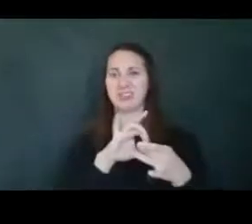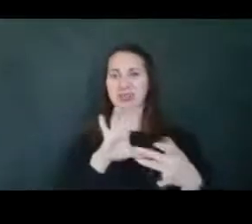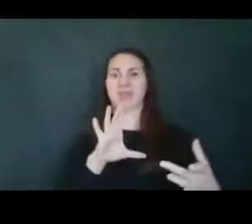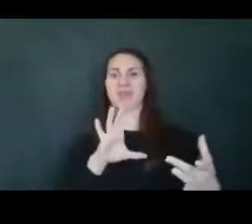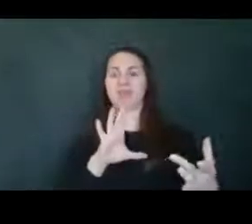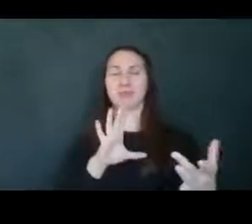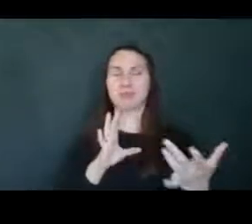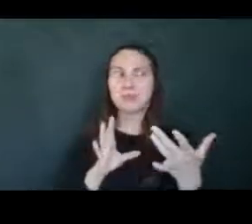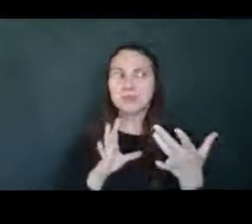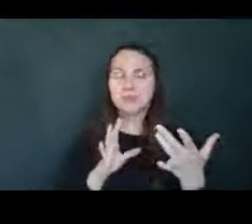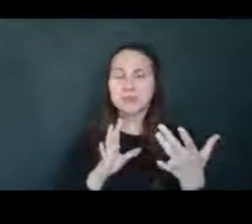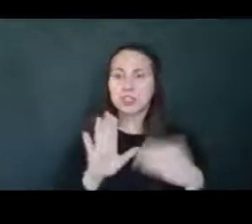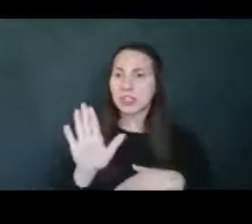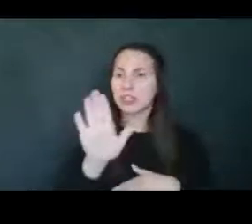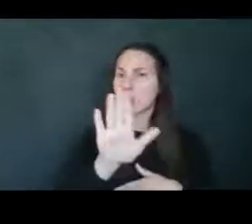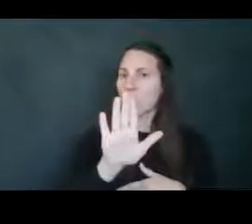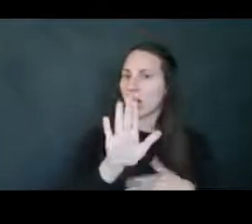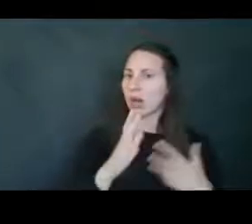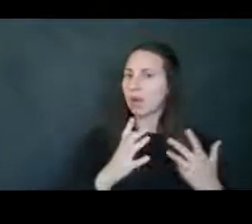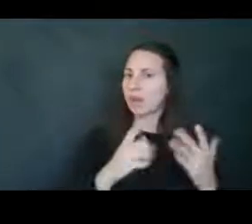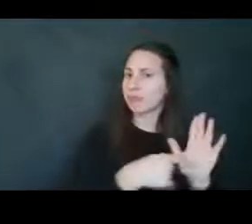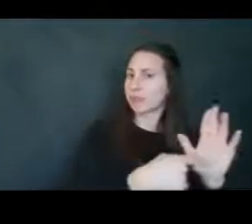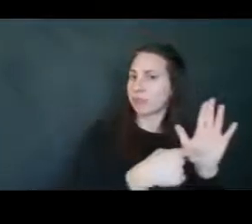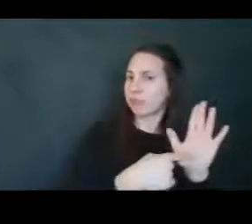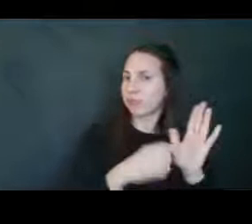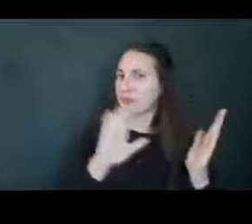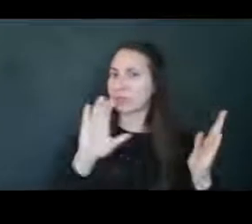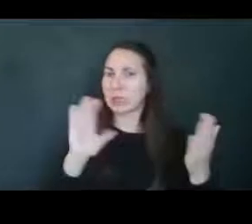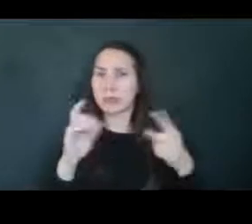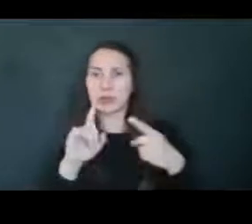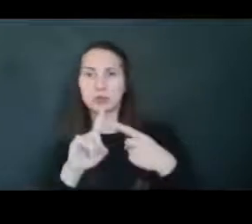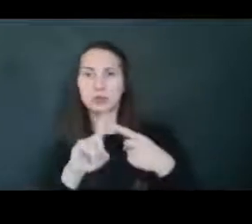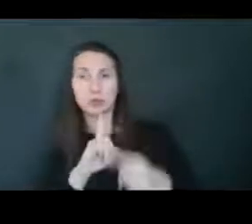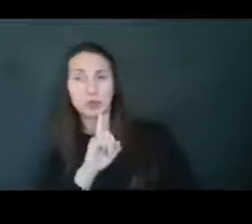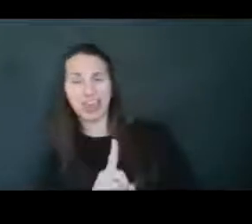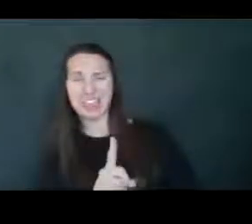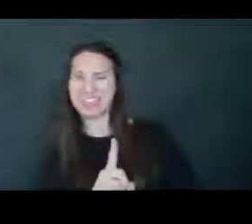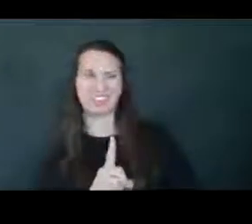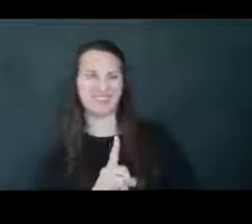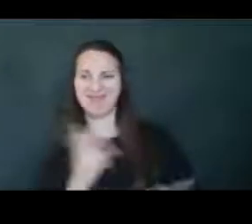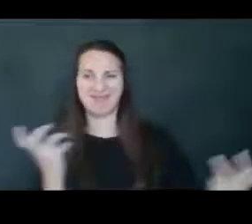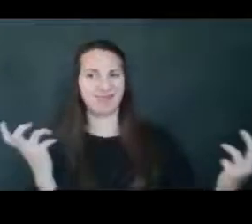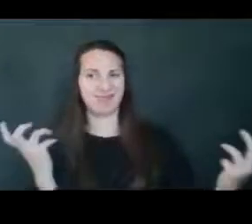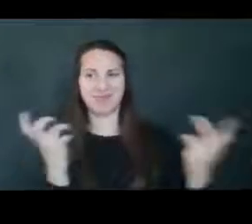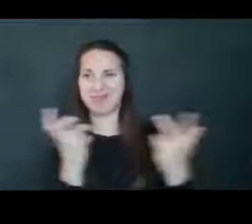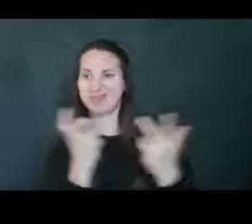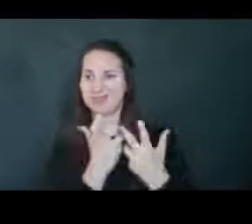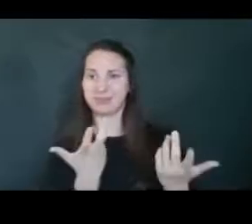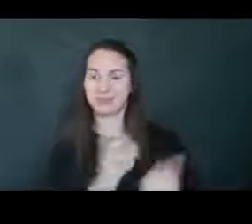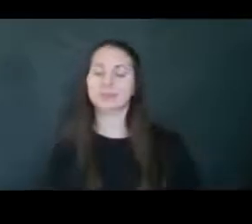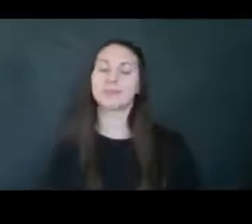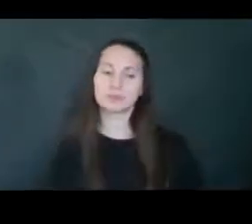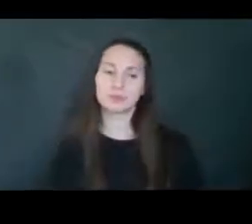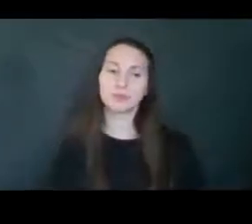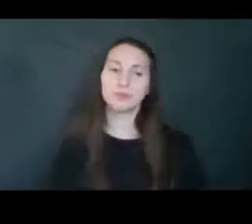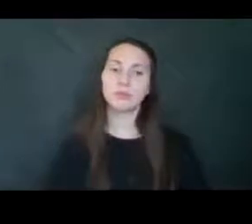how people will truly belong to a space. So we want to be thoughtful about